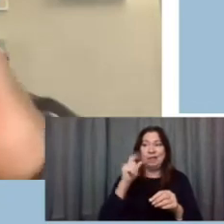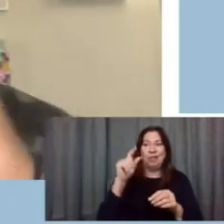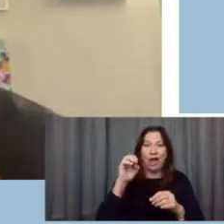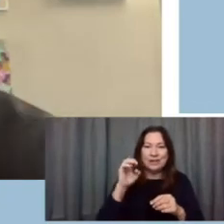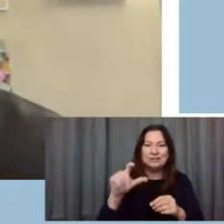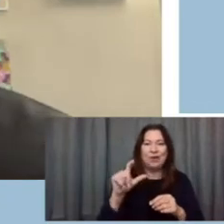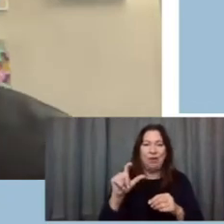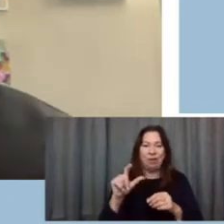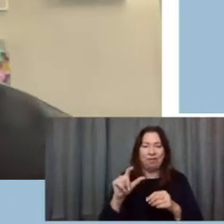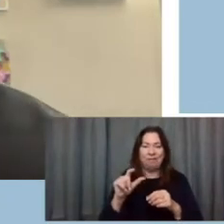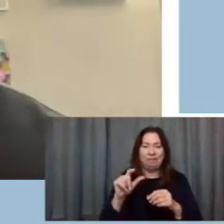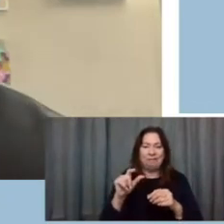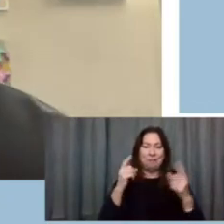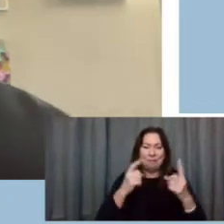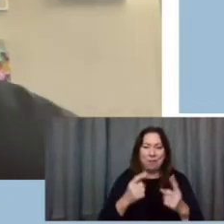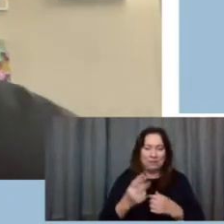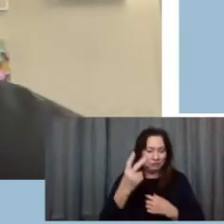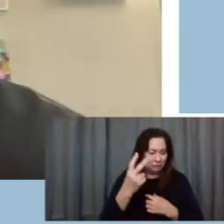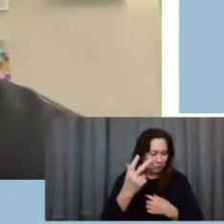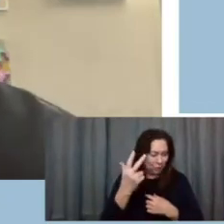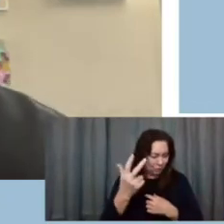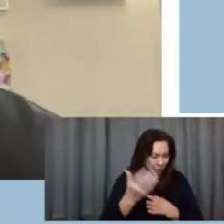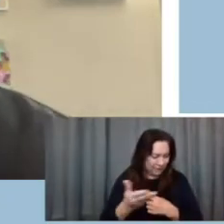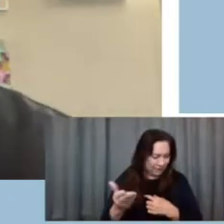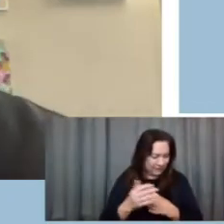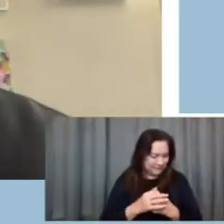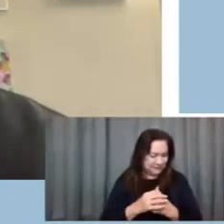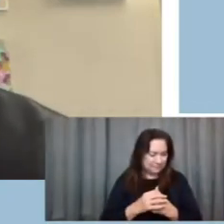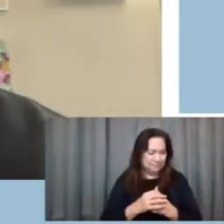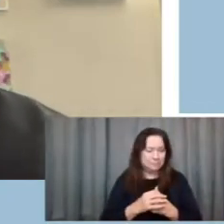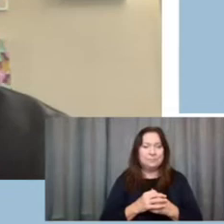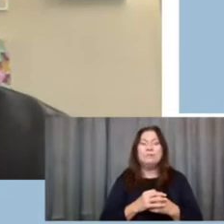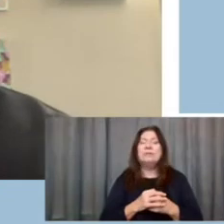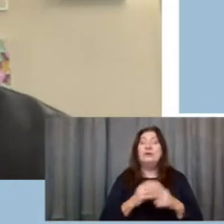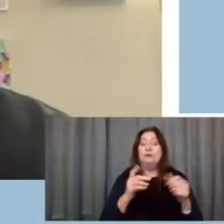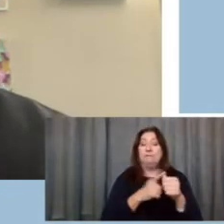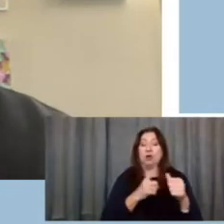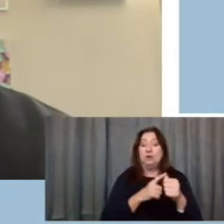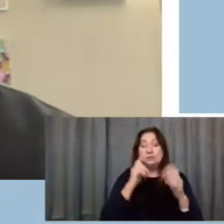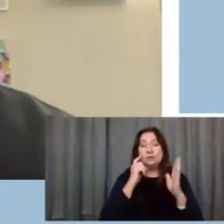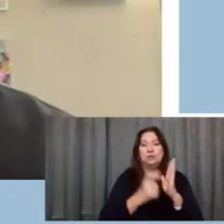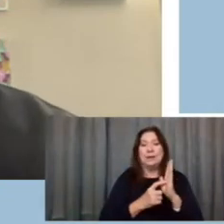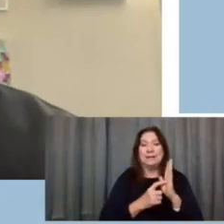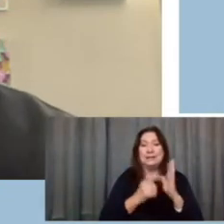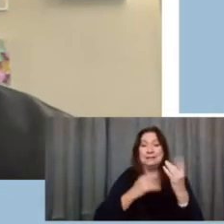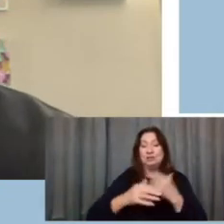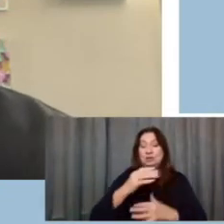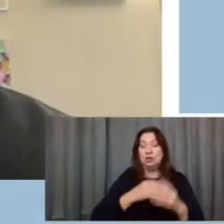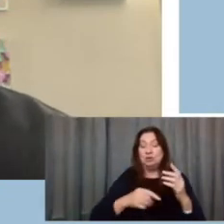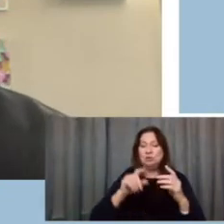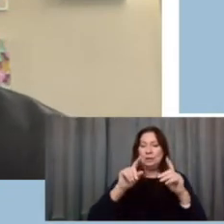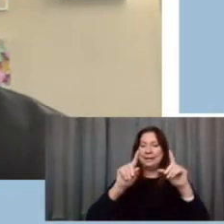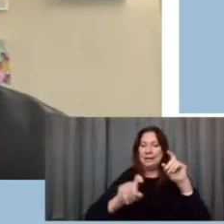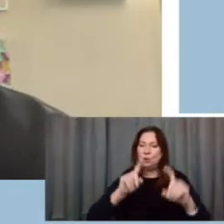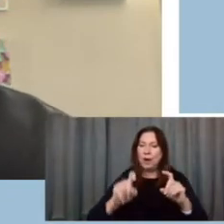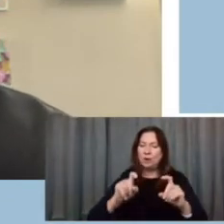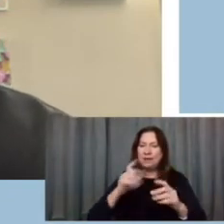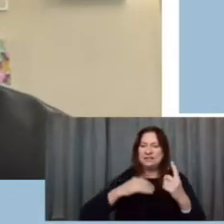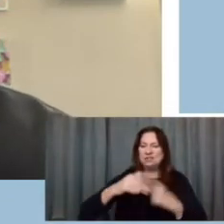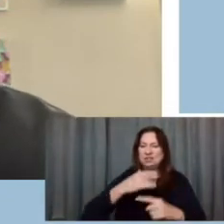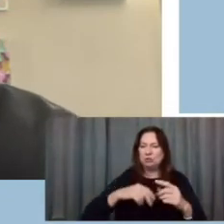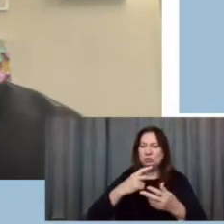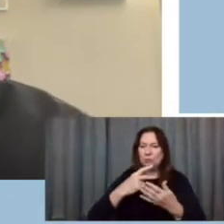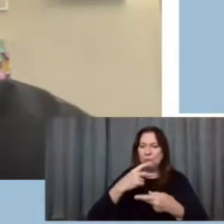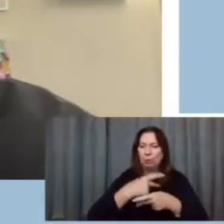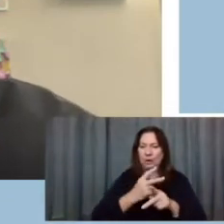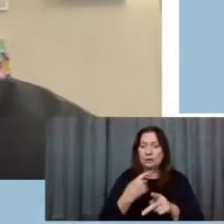of 3 things to think about ahead of that, right? So the first is recognizing that social inquiry is a cultural product. So this idea that we're